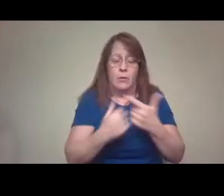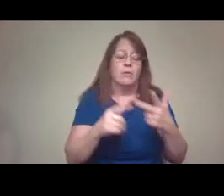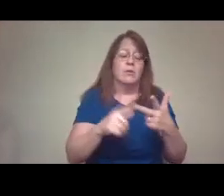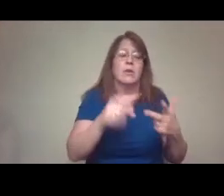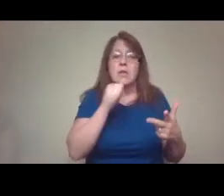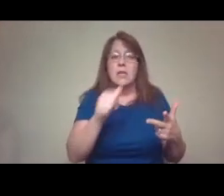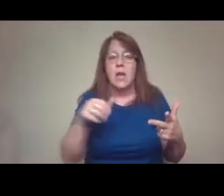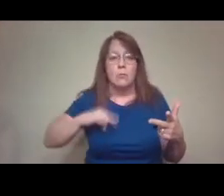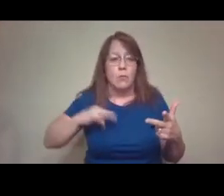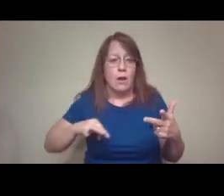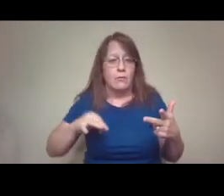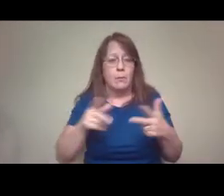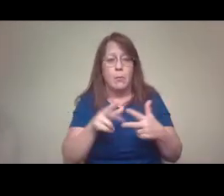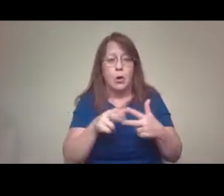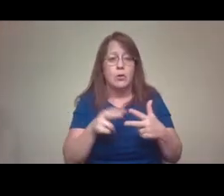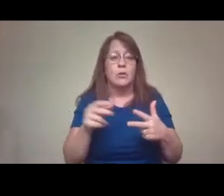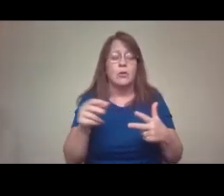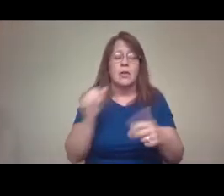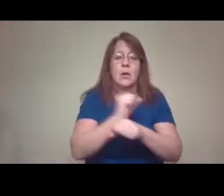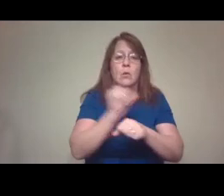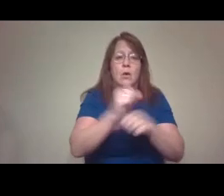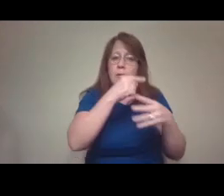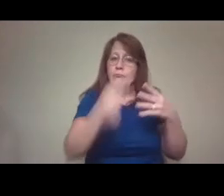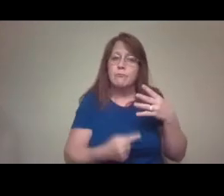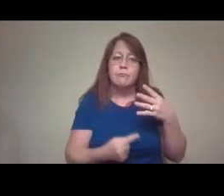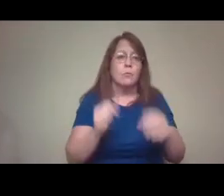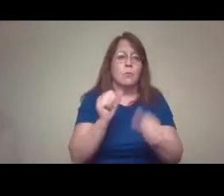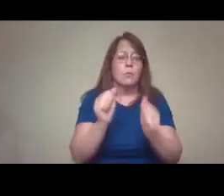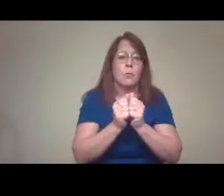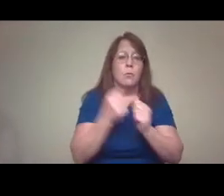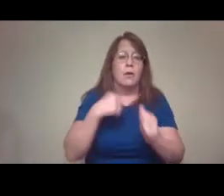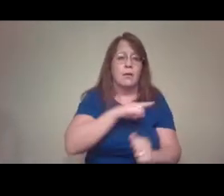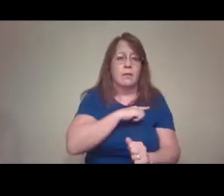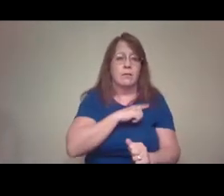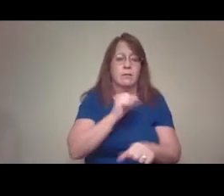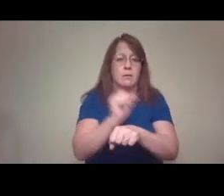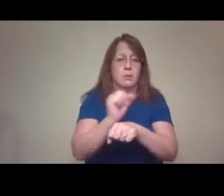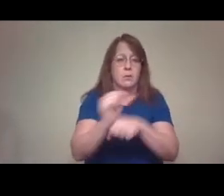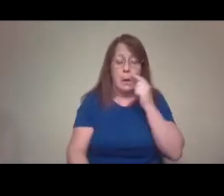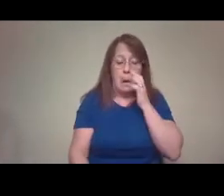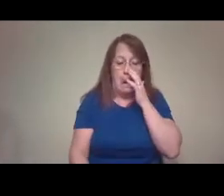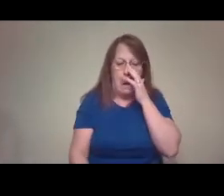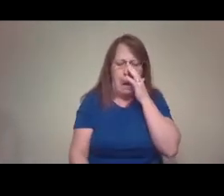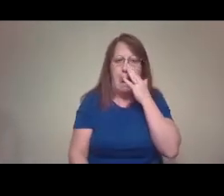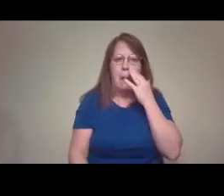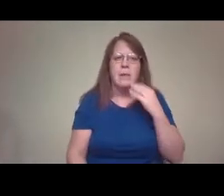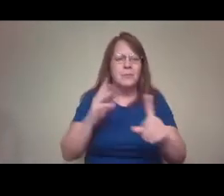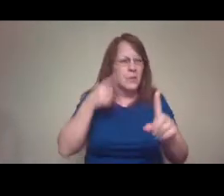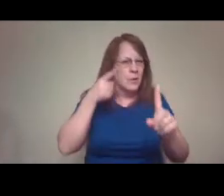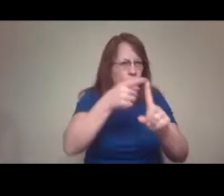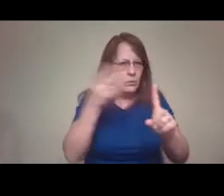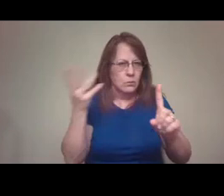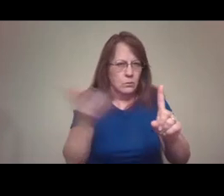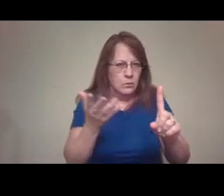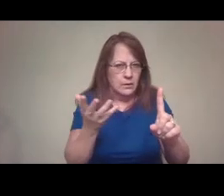partners who are working together with us on this work. But the goals of the behavioral health improvement plan are